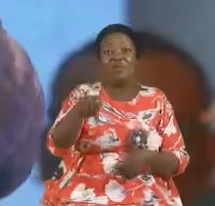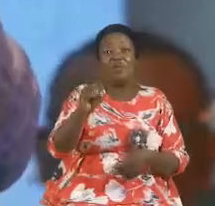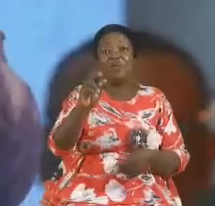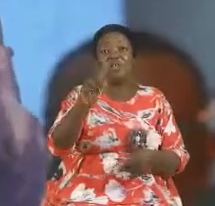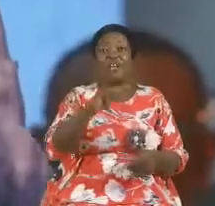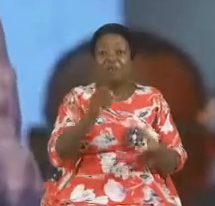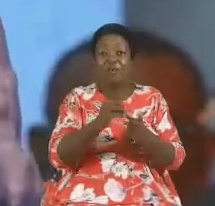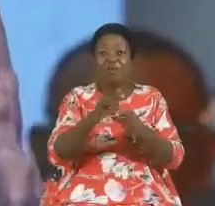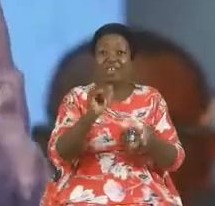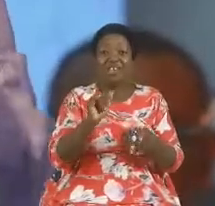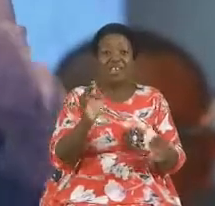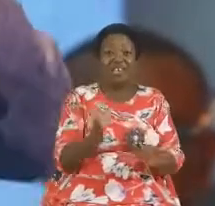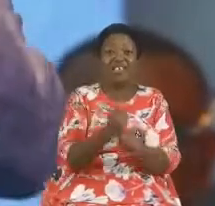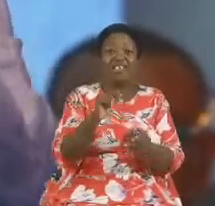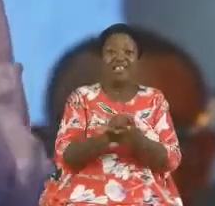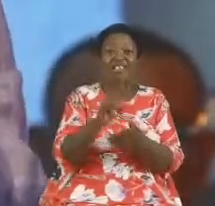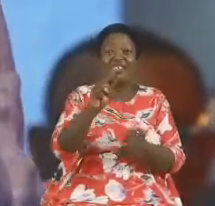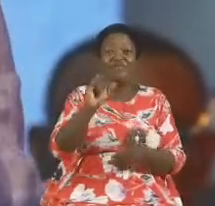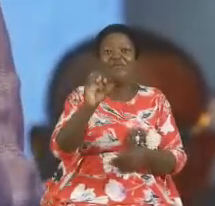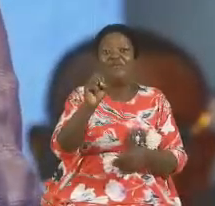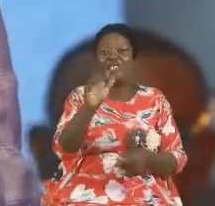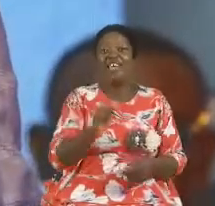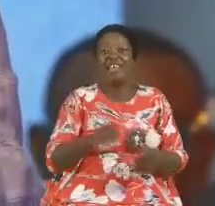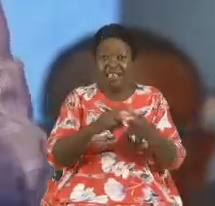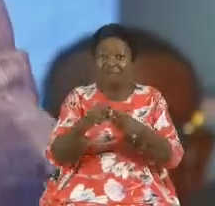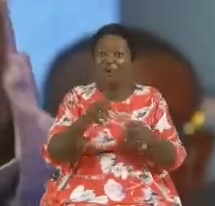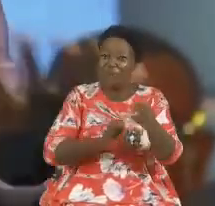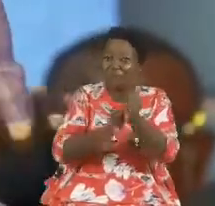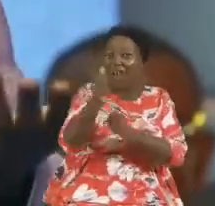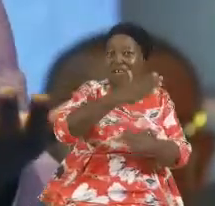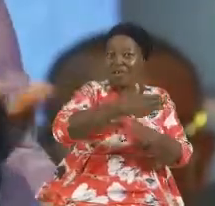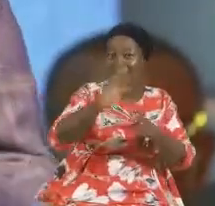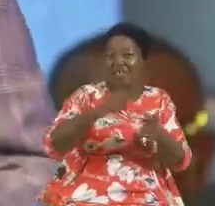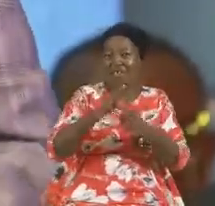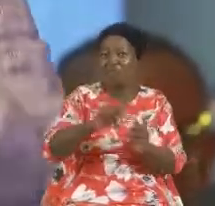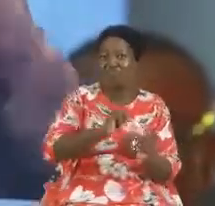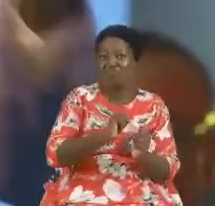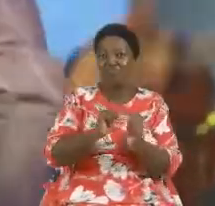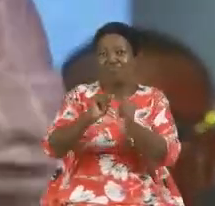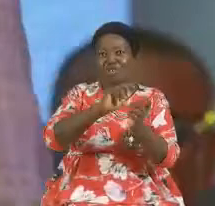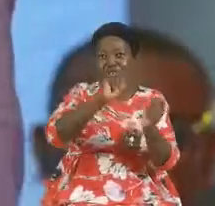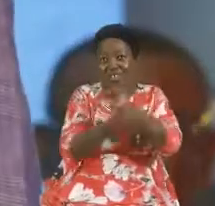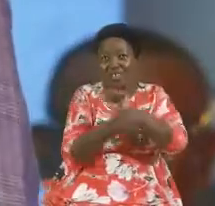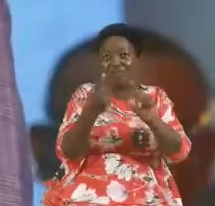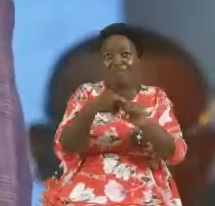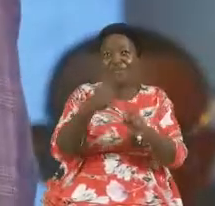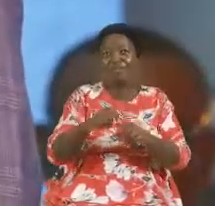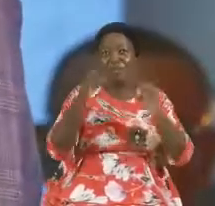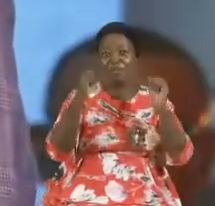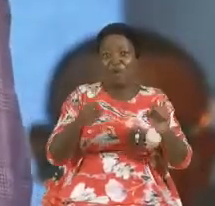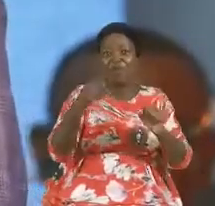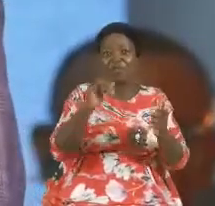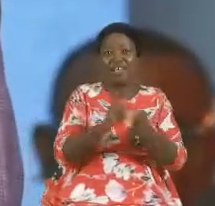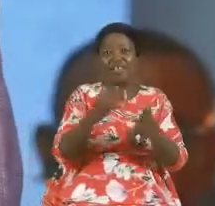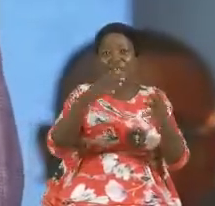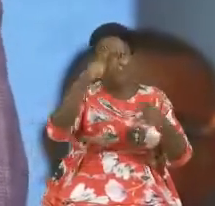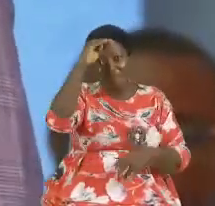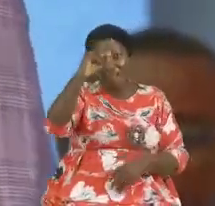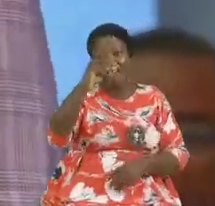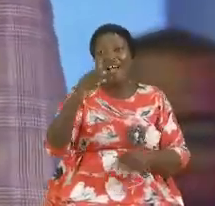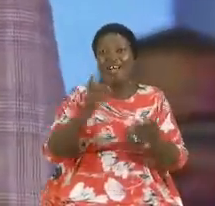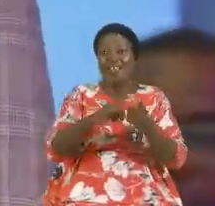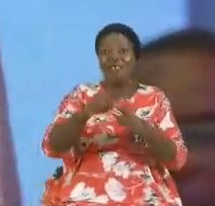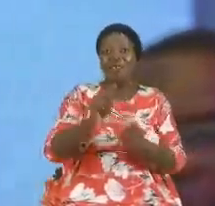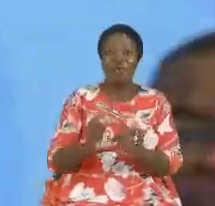doesn't know to get the passport, he doesn't know to get the visa, and then you are far away. You have been